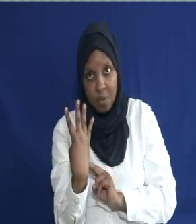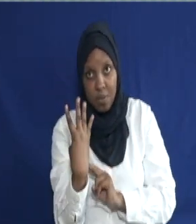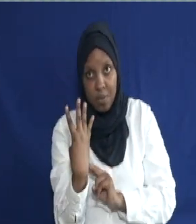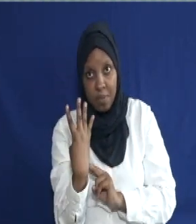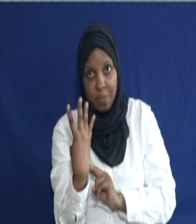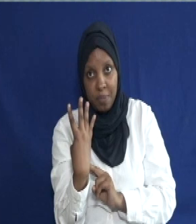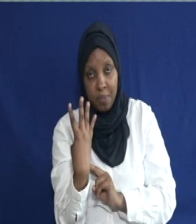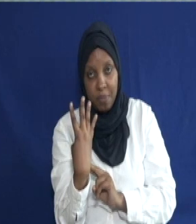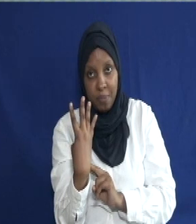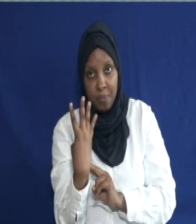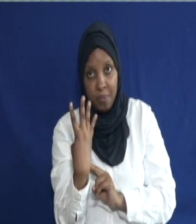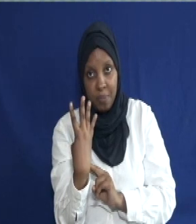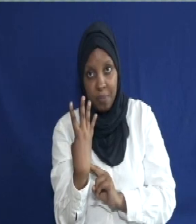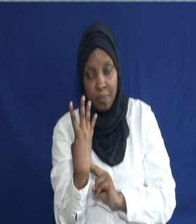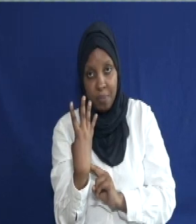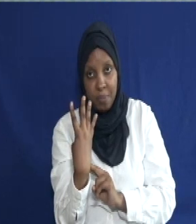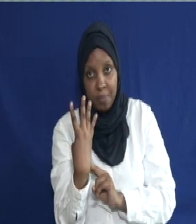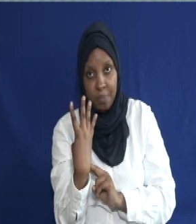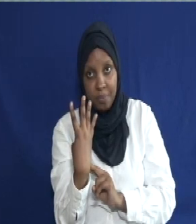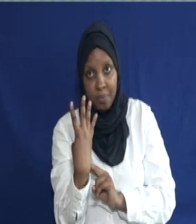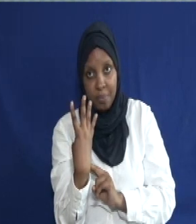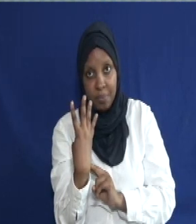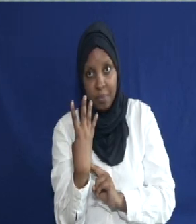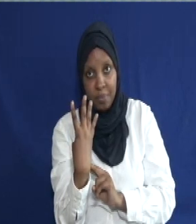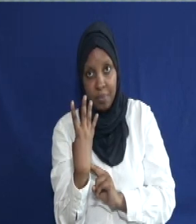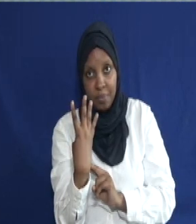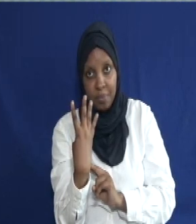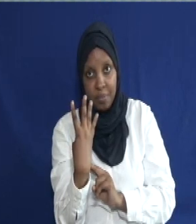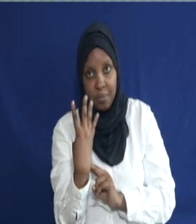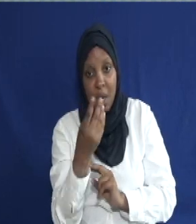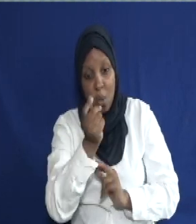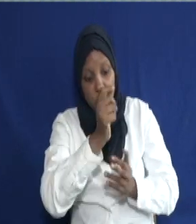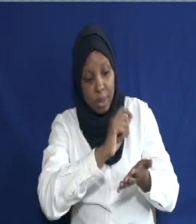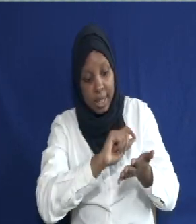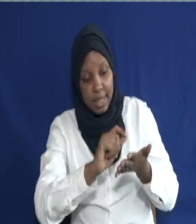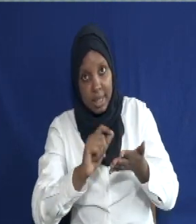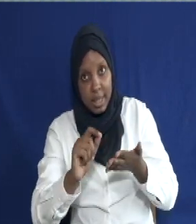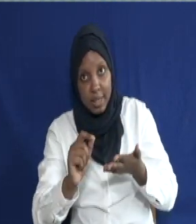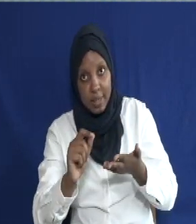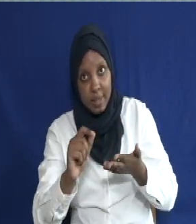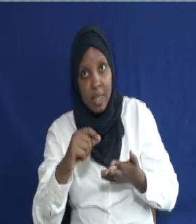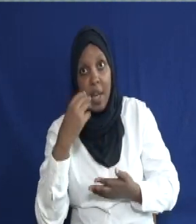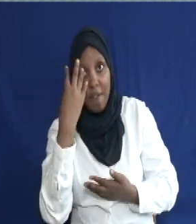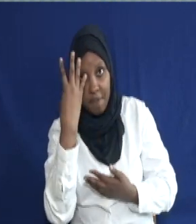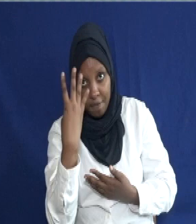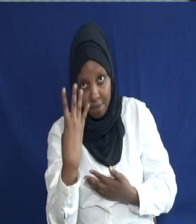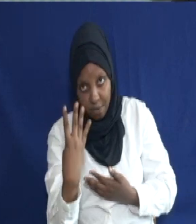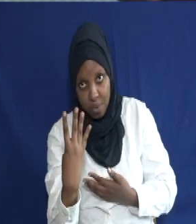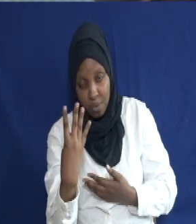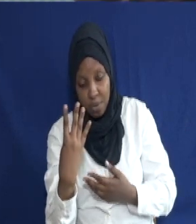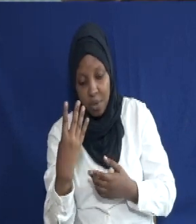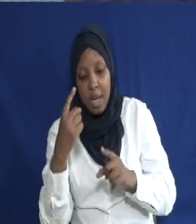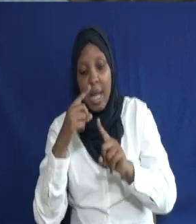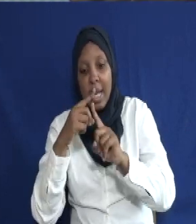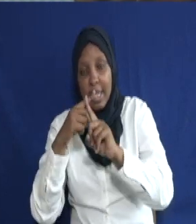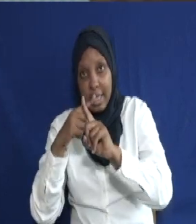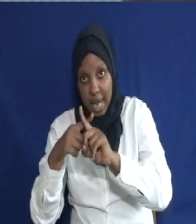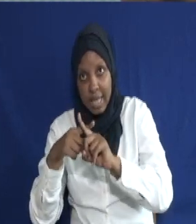write 64 as 4 times 4 times 4. This is